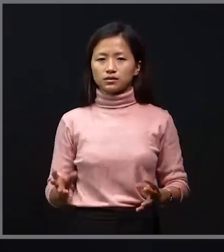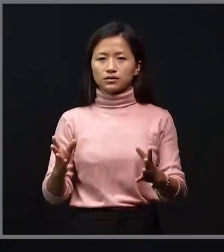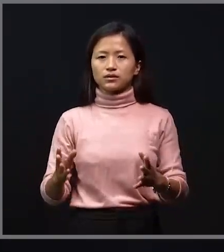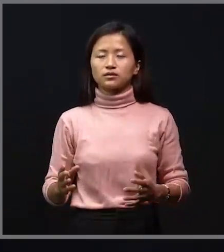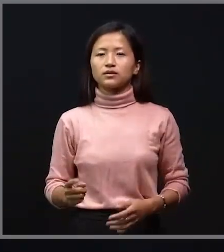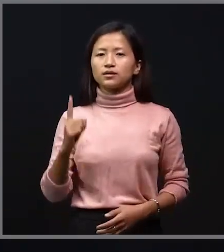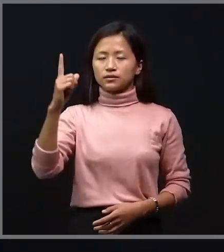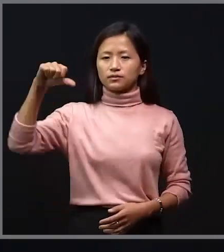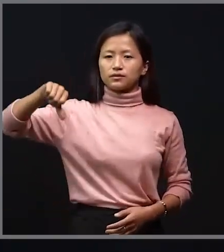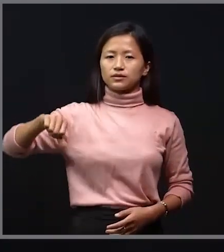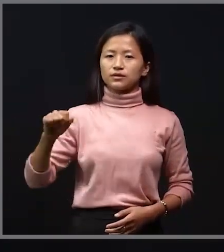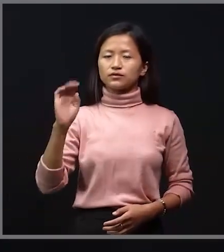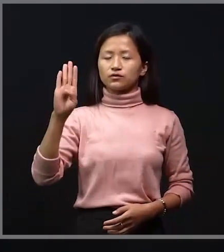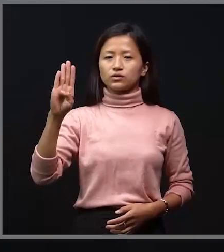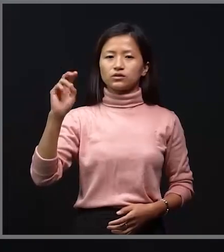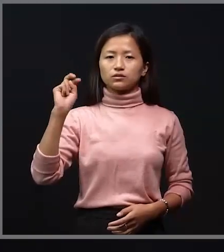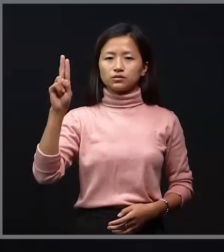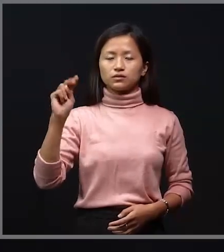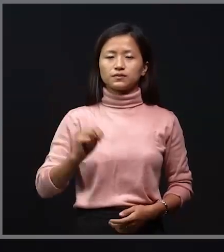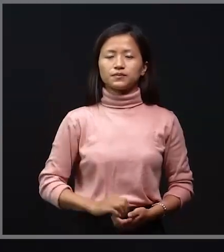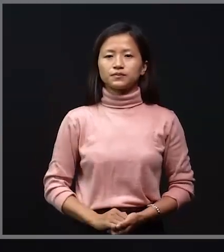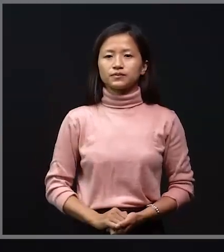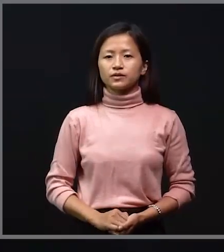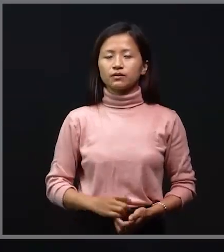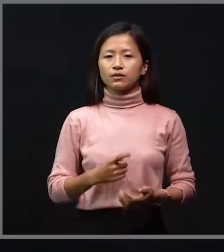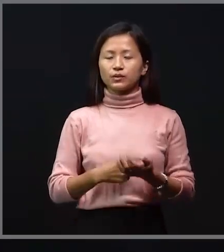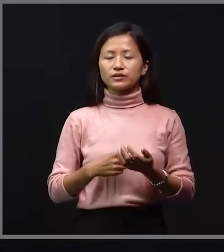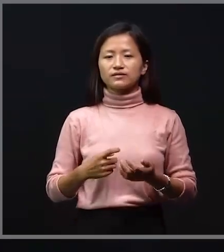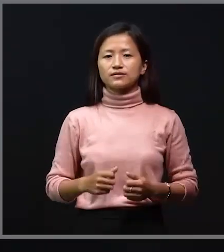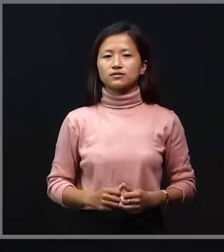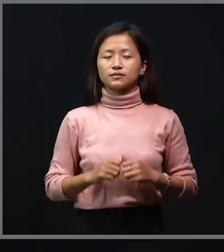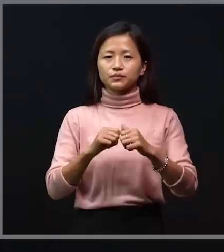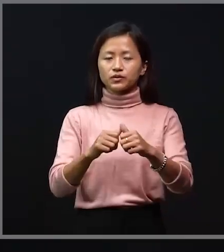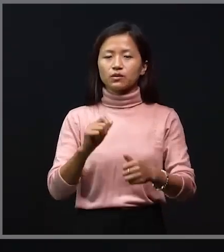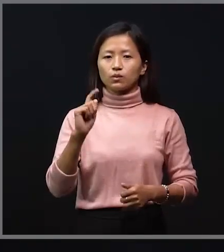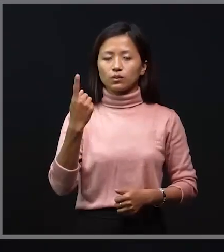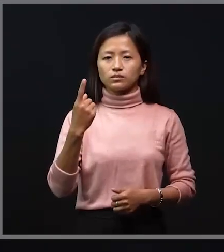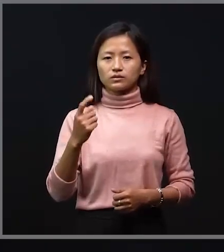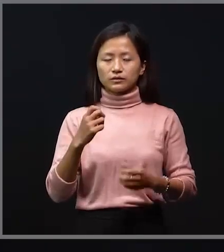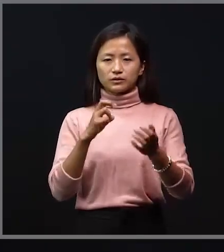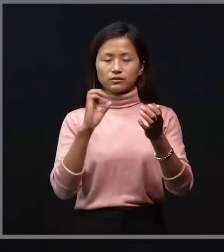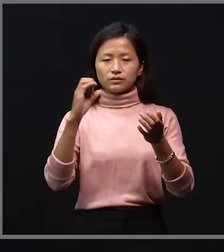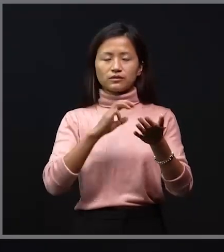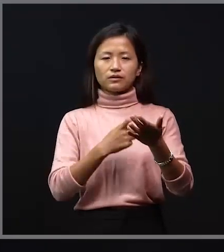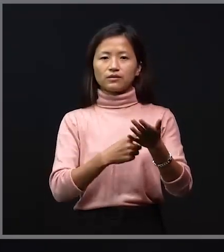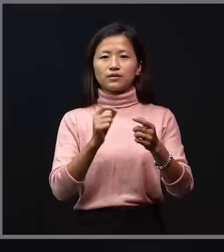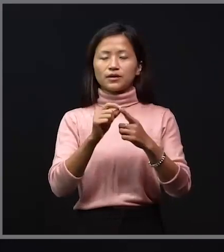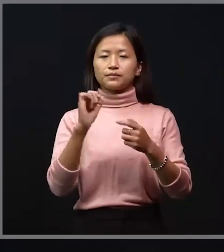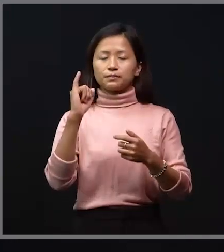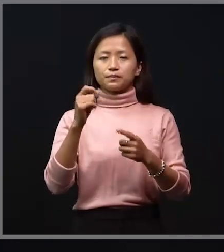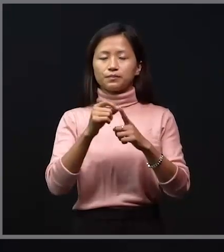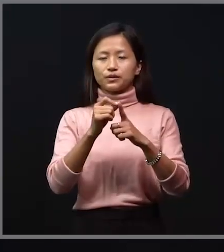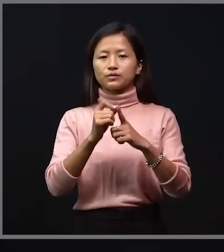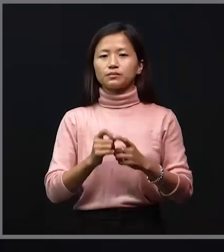in 1942. Okay, so the reason is, one is because of the Cripps mission. The Cripps mission was sent